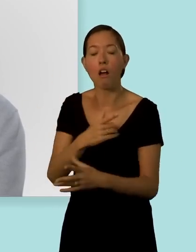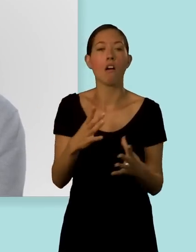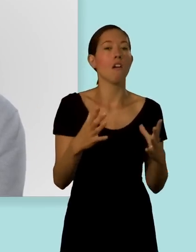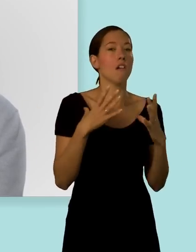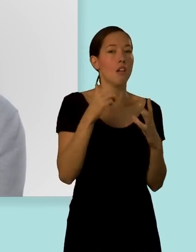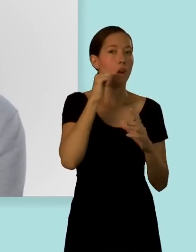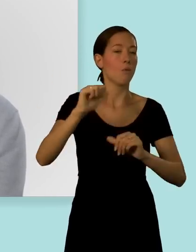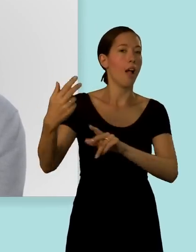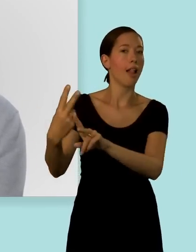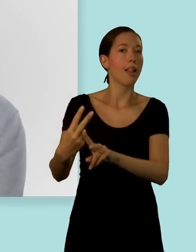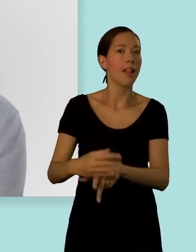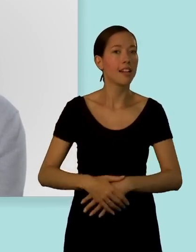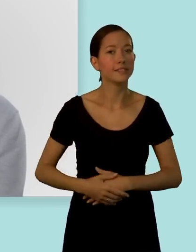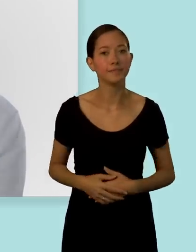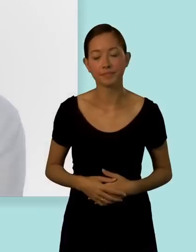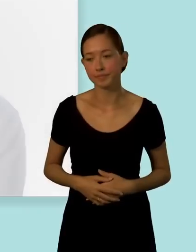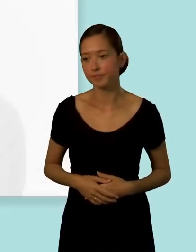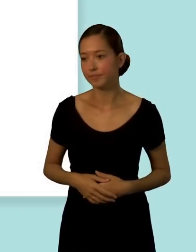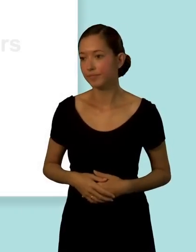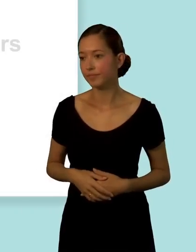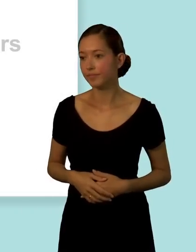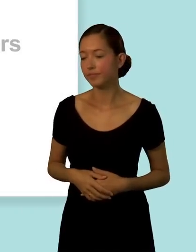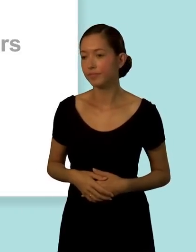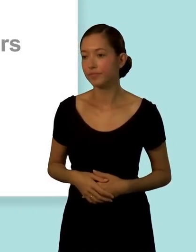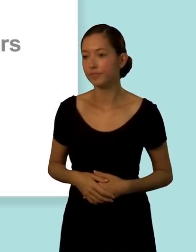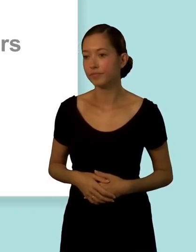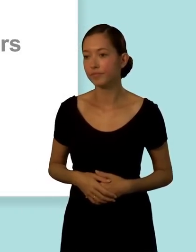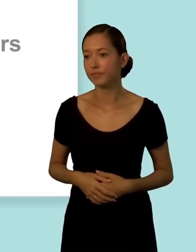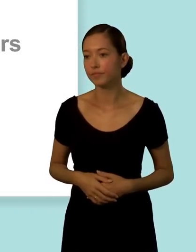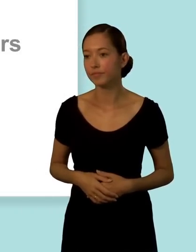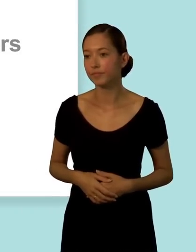you can take time out knowing they are well looked after.